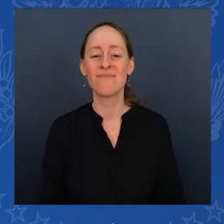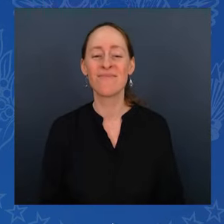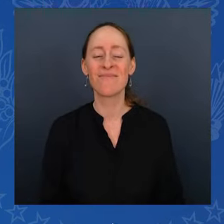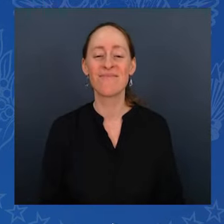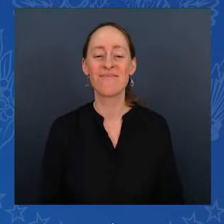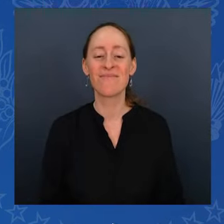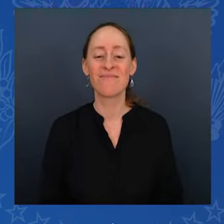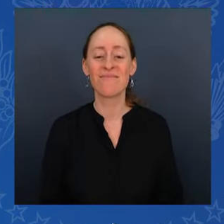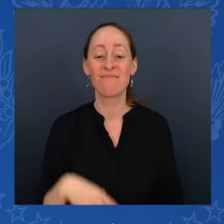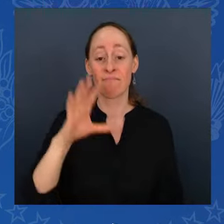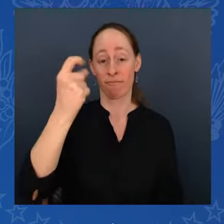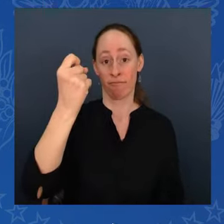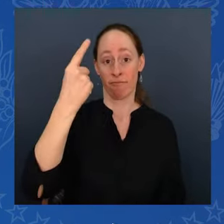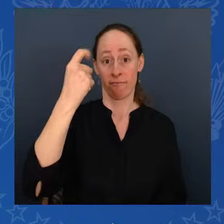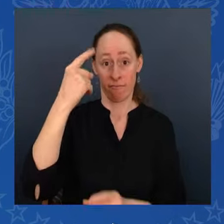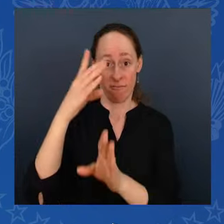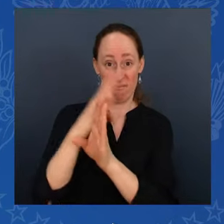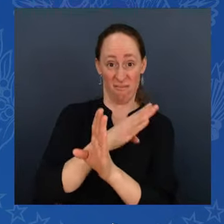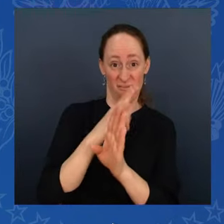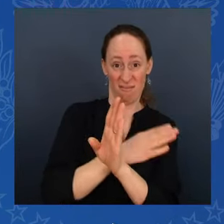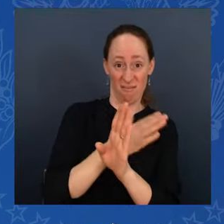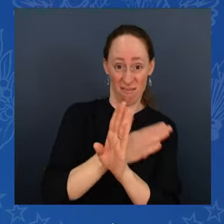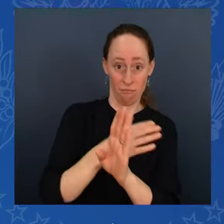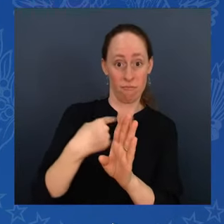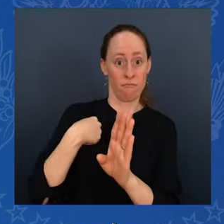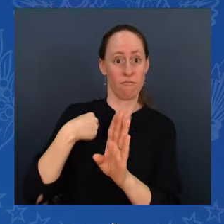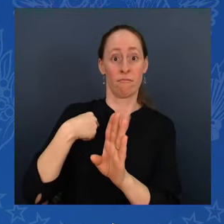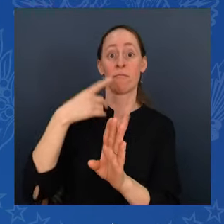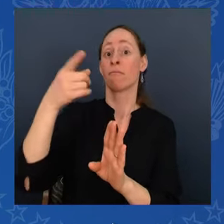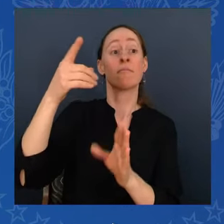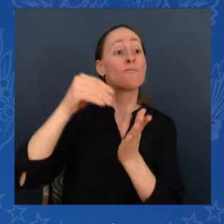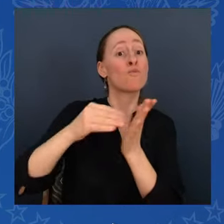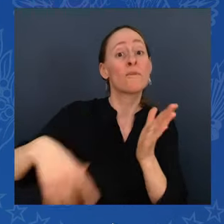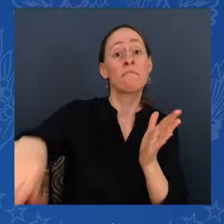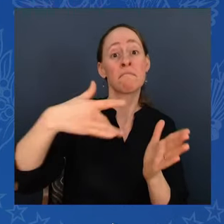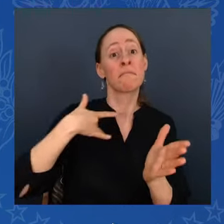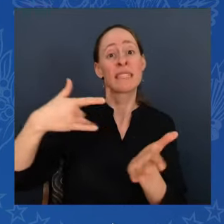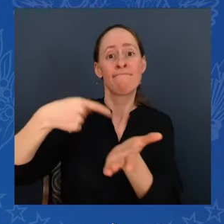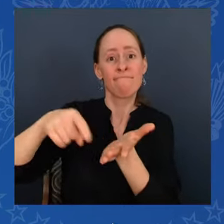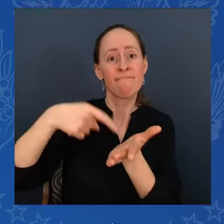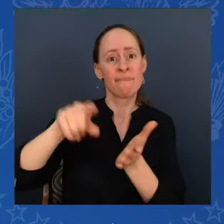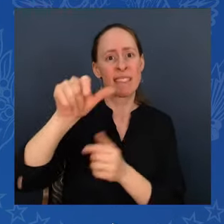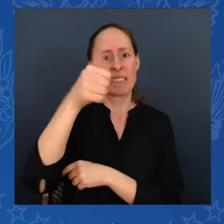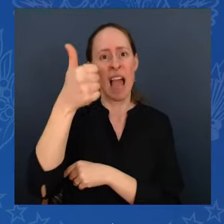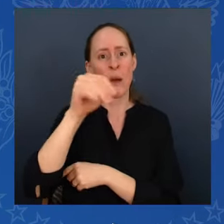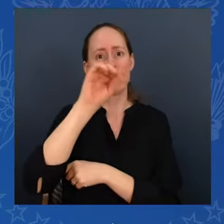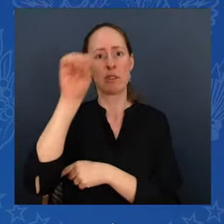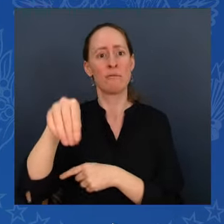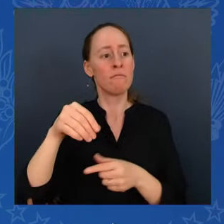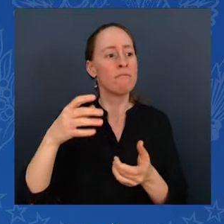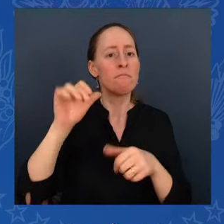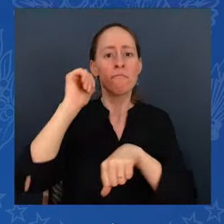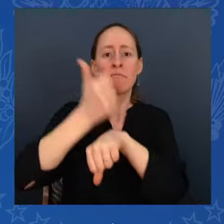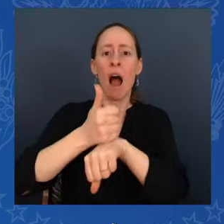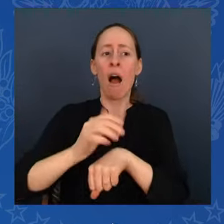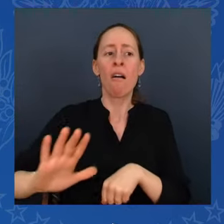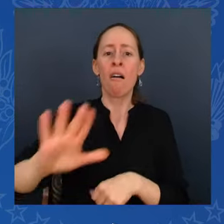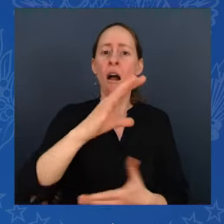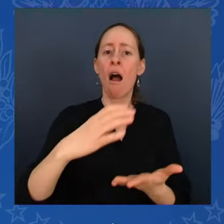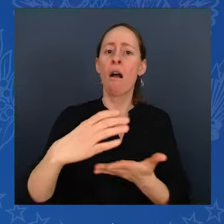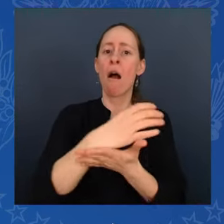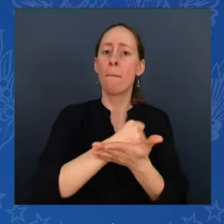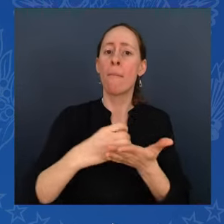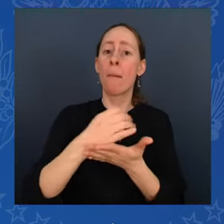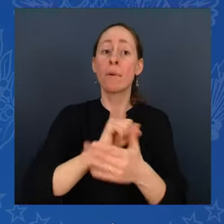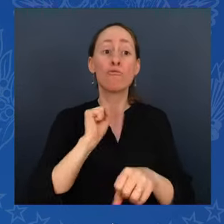discretionary income on a monthly basis from what they borrowed, 10% discretionary income. That's income after you pay necessities like housing